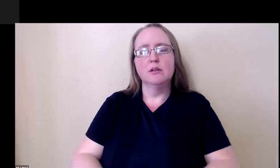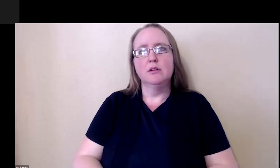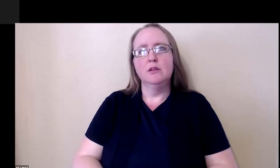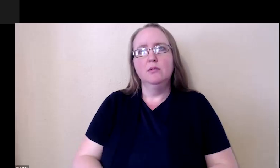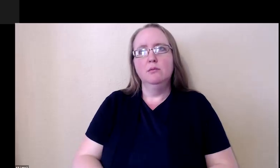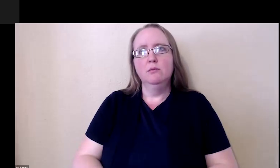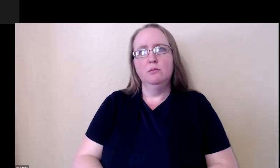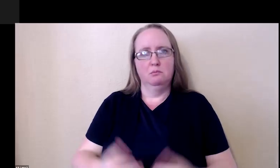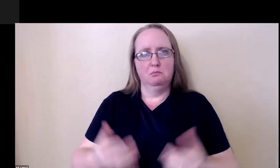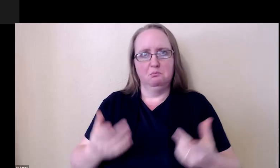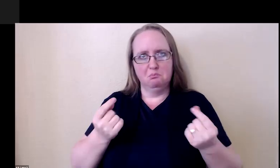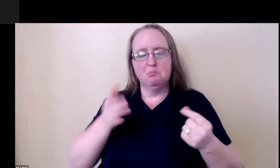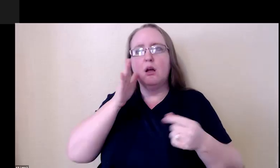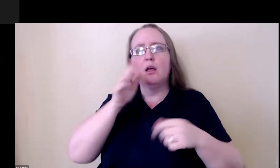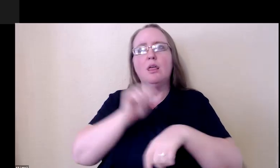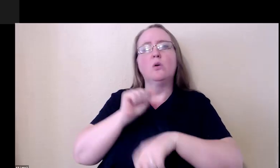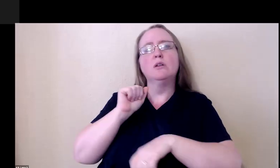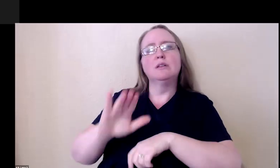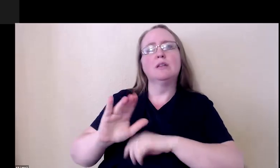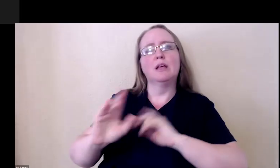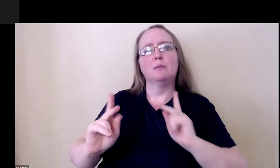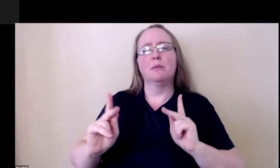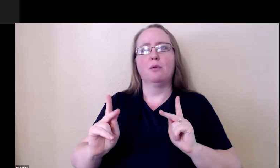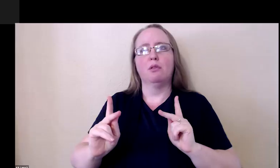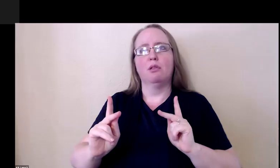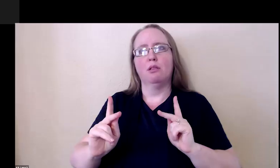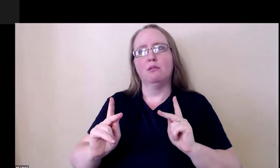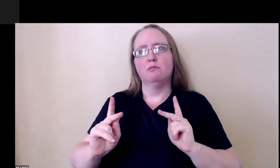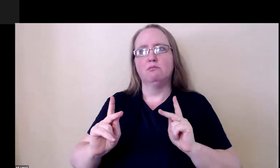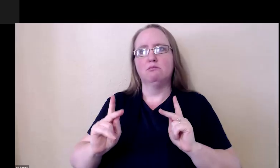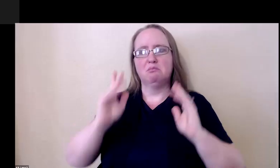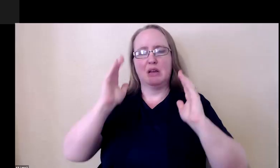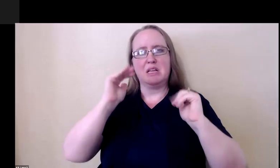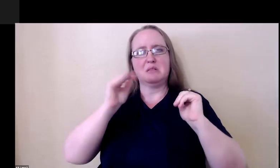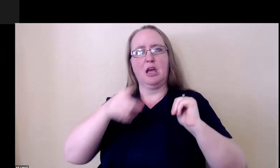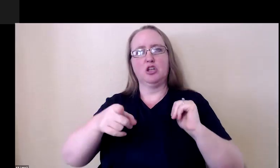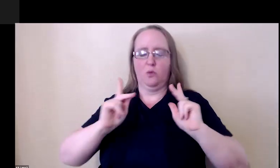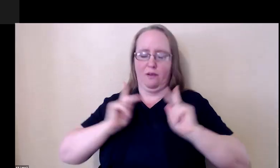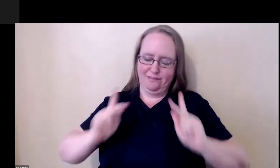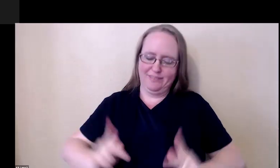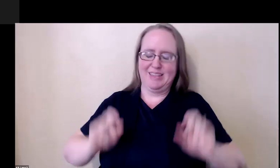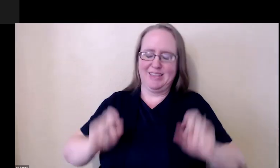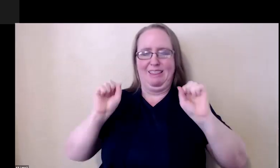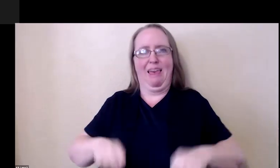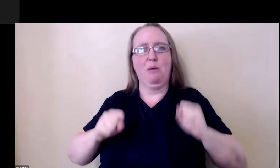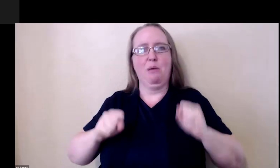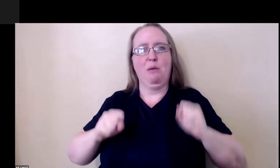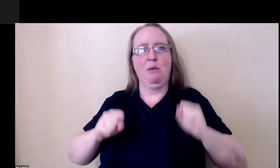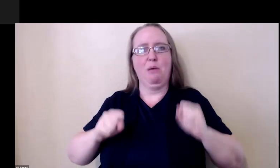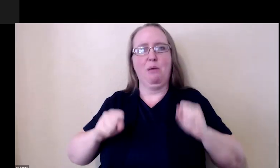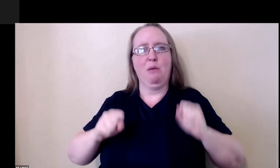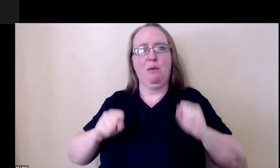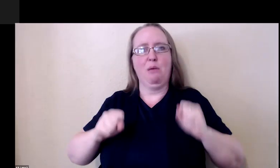sent out people that were expecting you to be very physically capable and cognitively